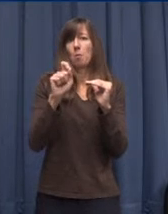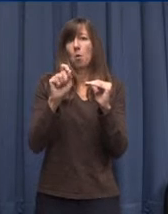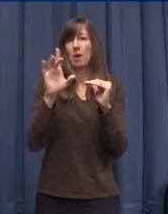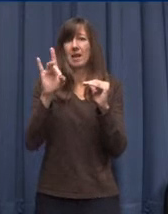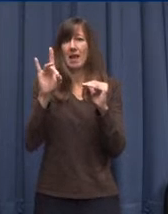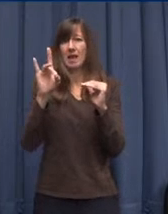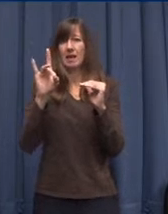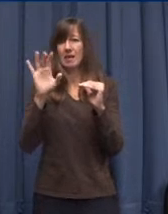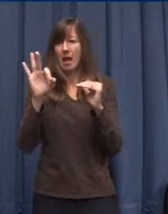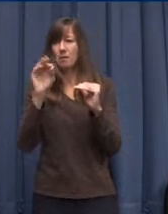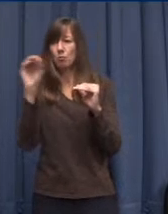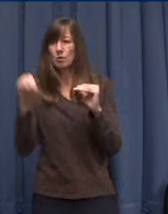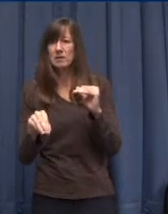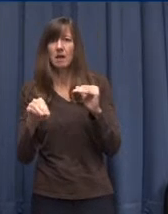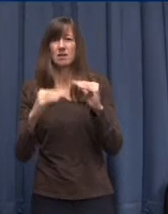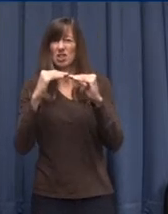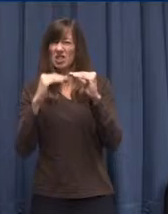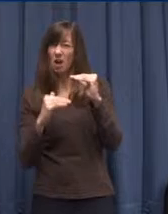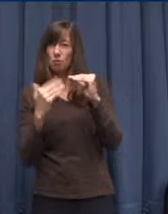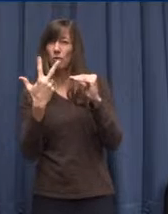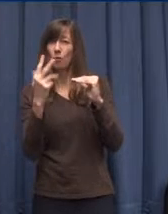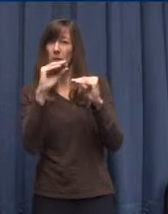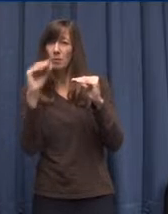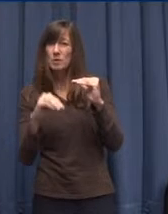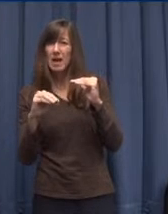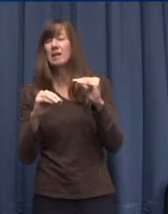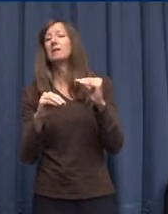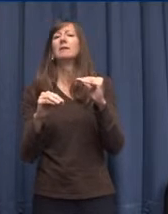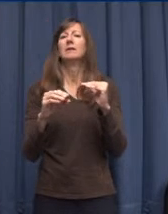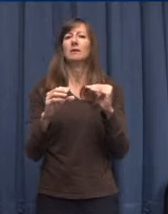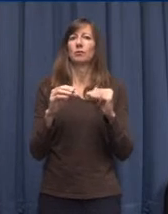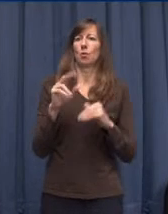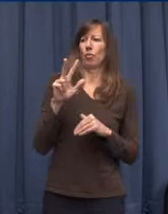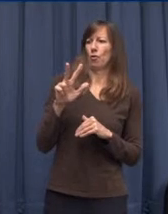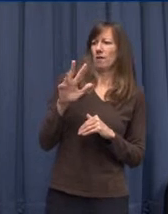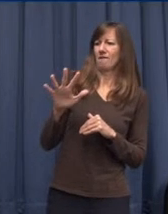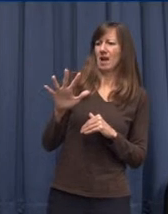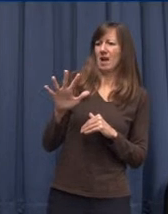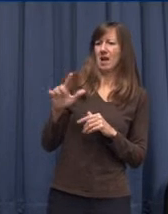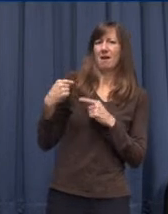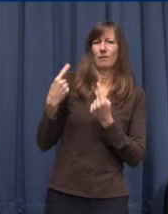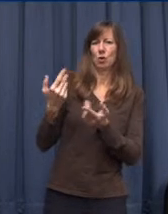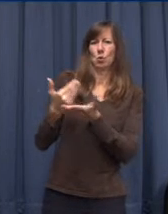24 hours, we've had 35 new positive cases out of a little